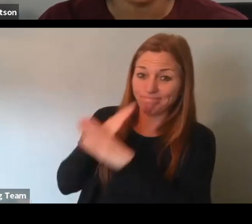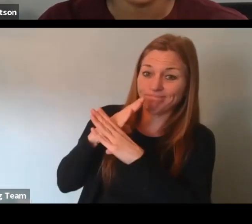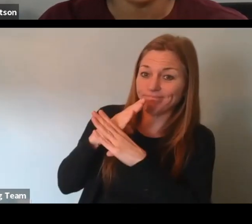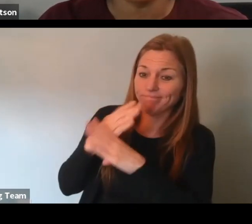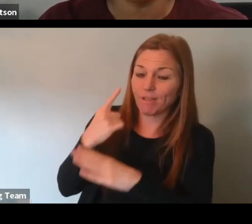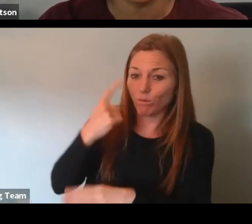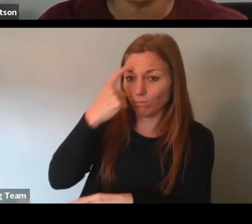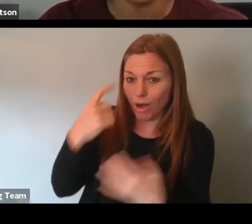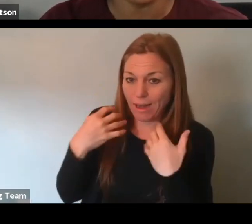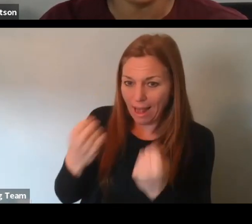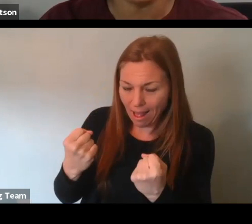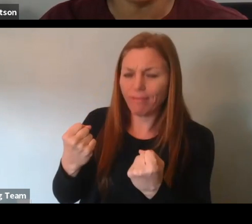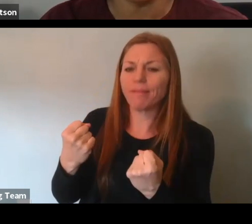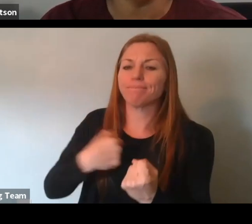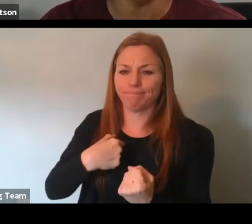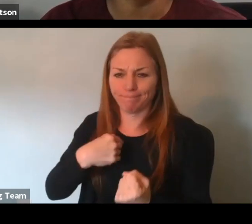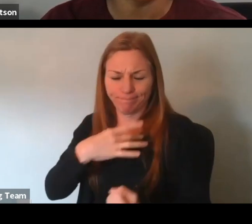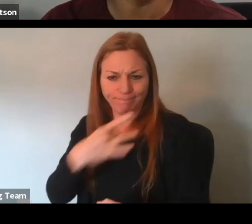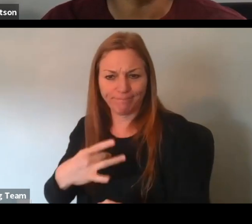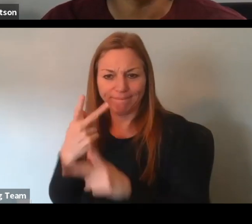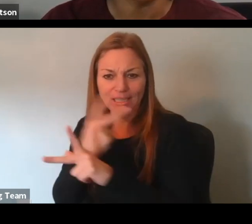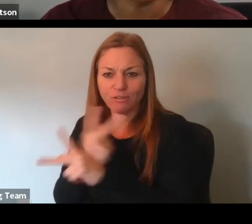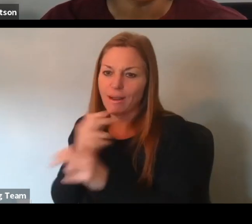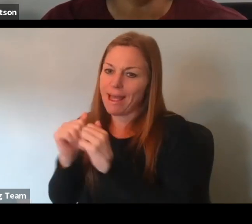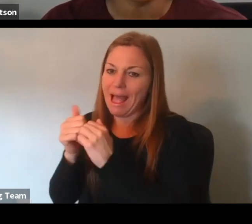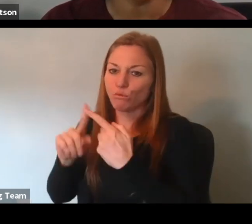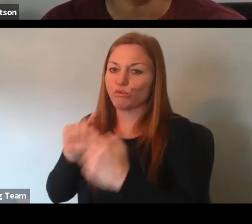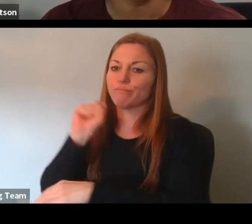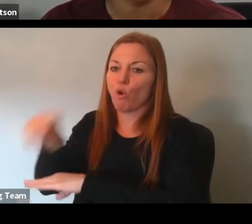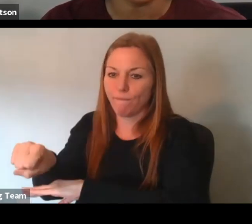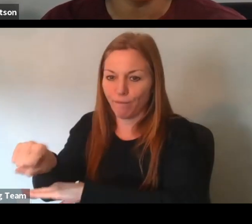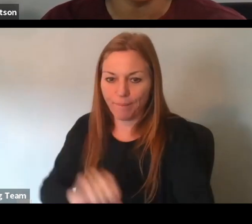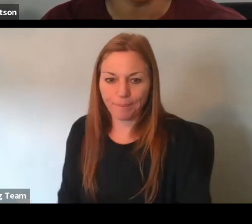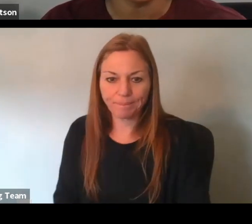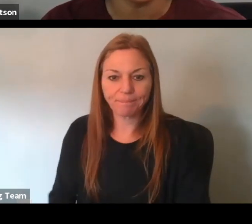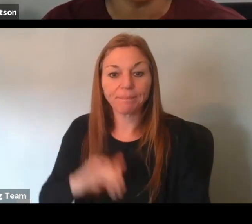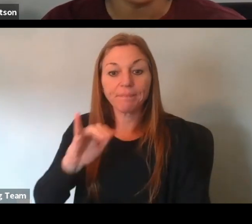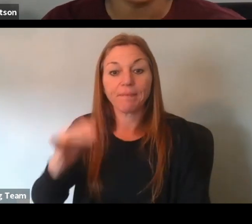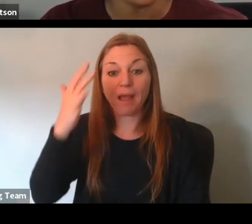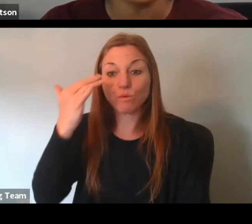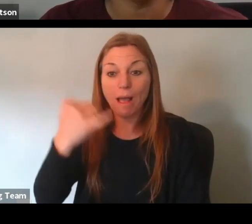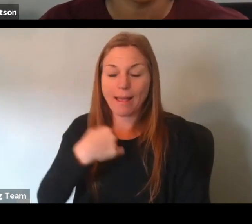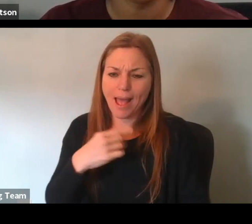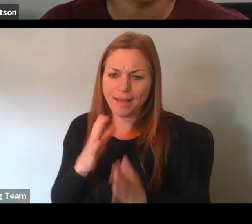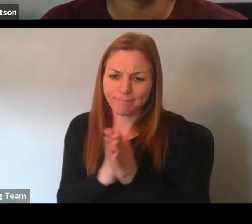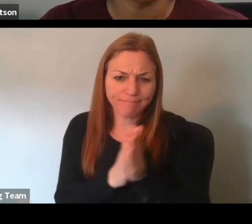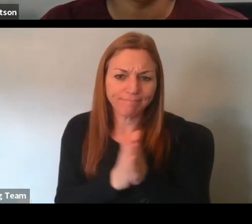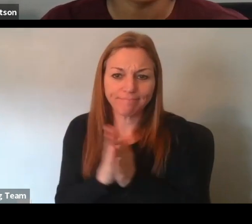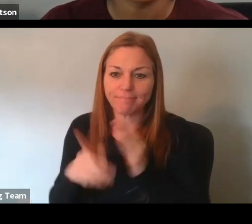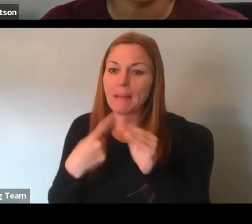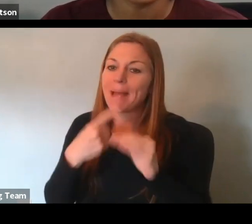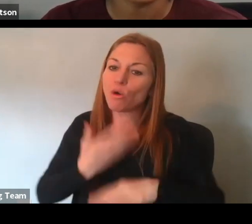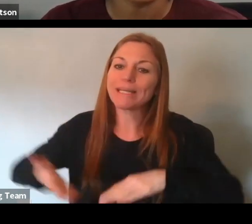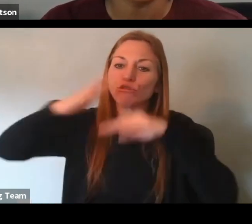I'm so passionate about increasing diversity in the research that we do to make sure that we're able to really